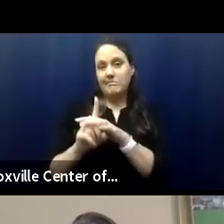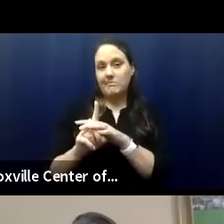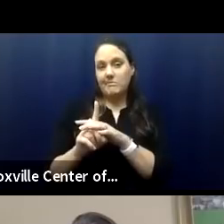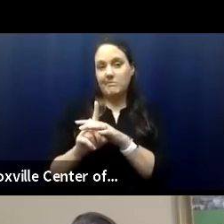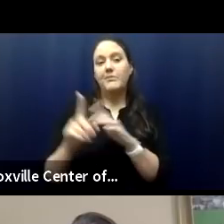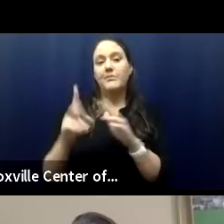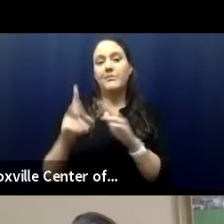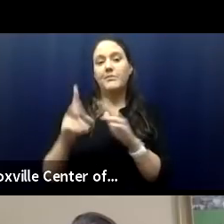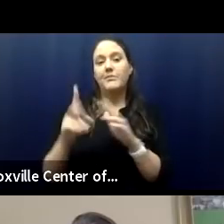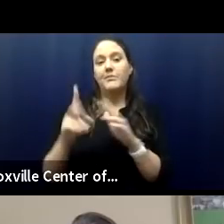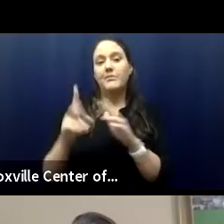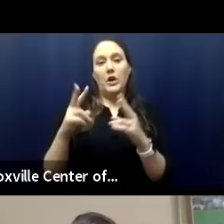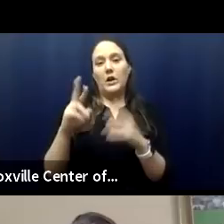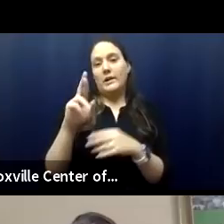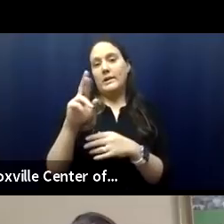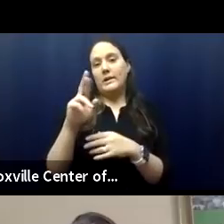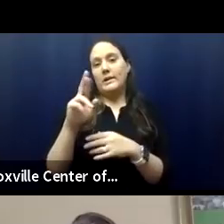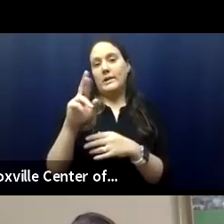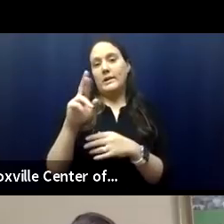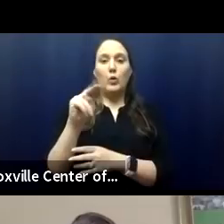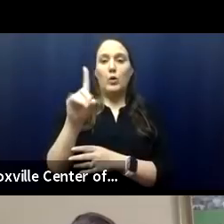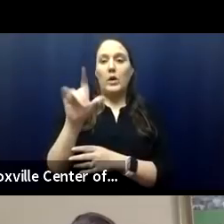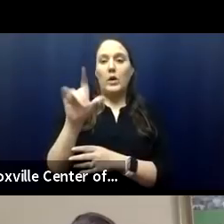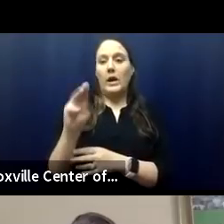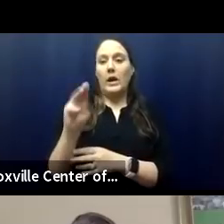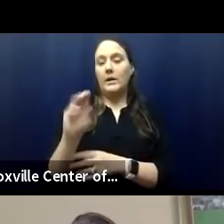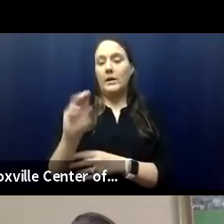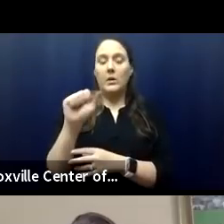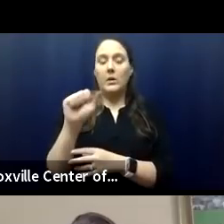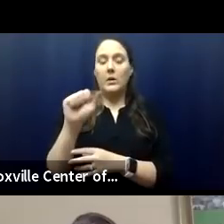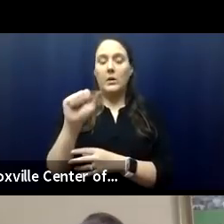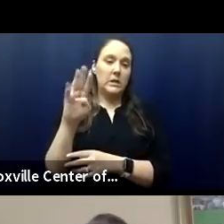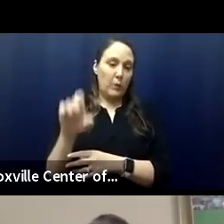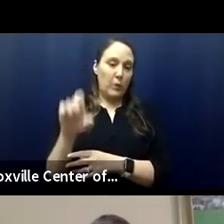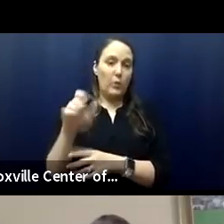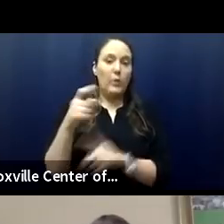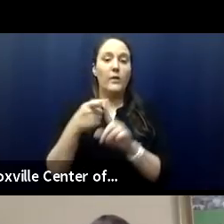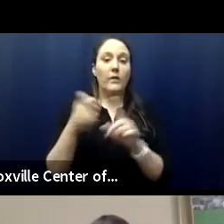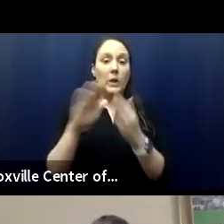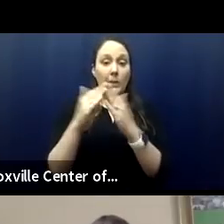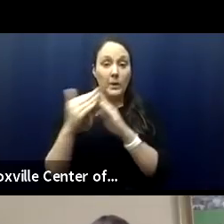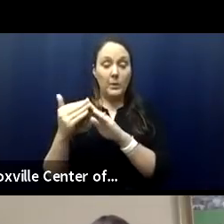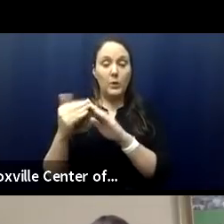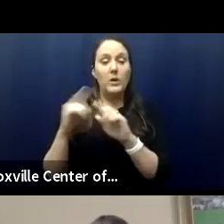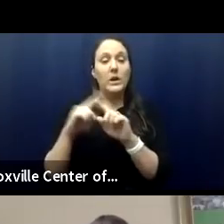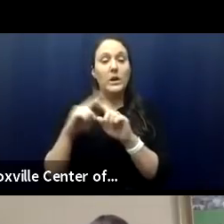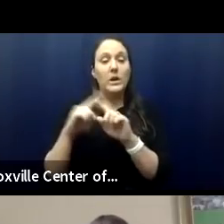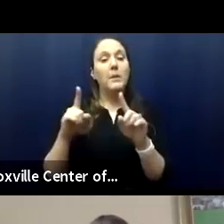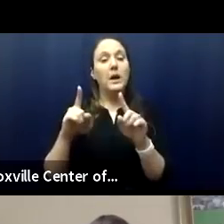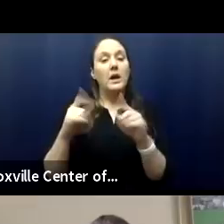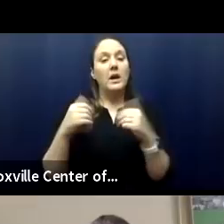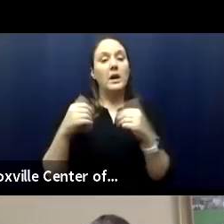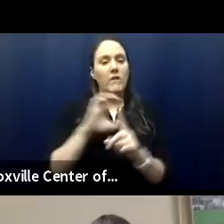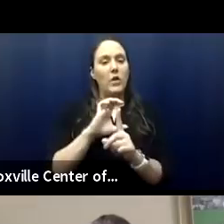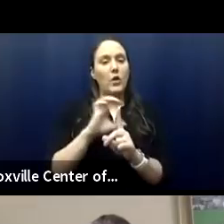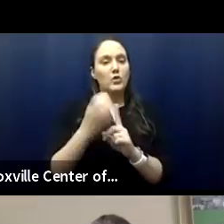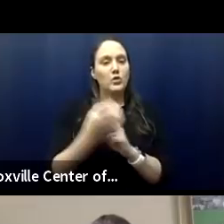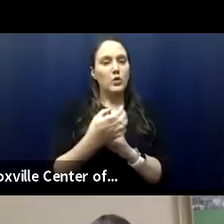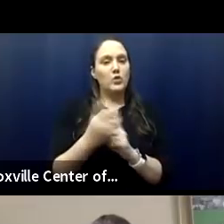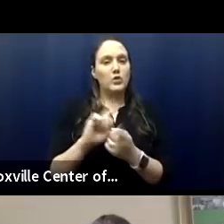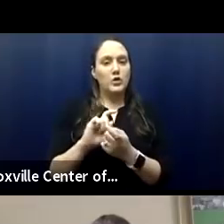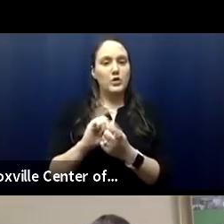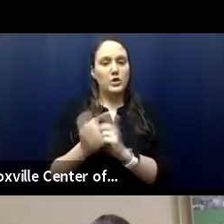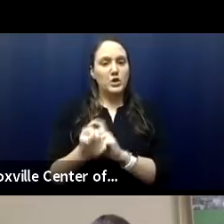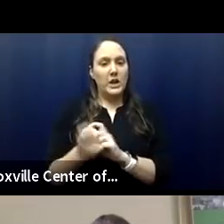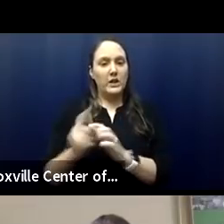very random sample, just being out in the community, that there's a culture change that is, I think, starting to take